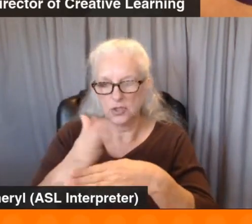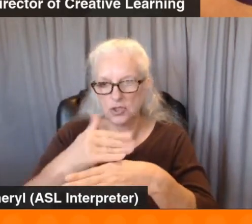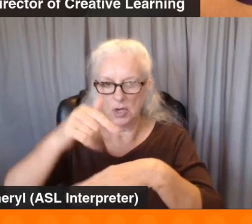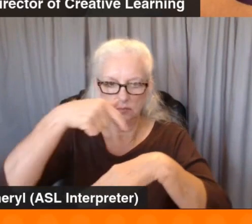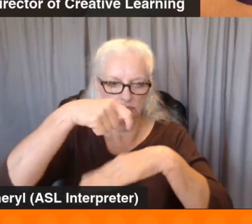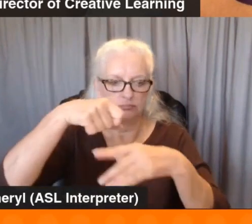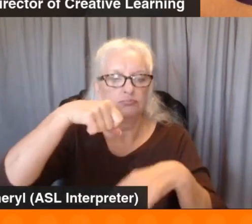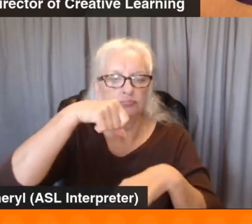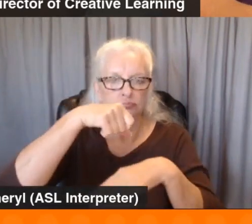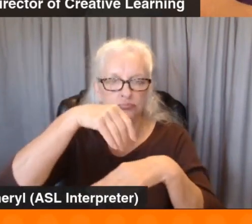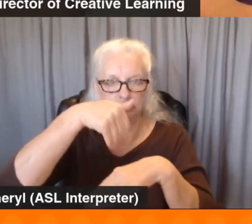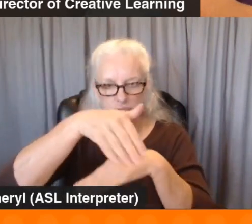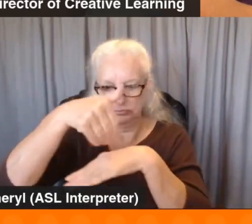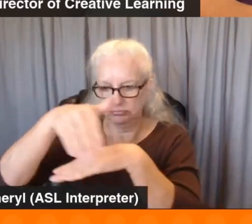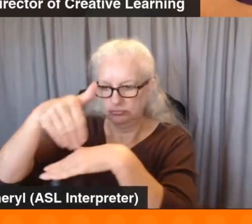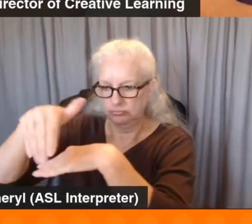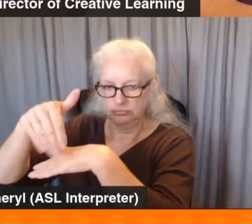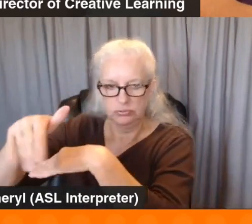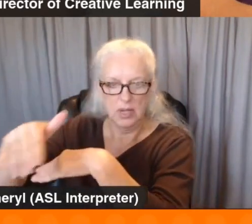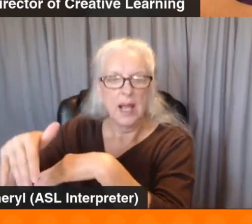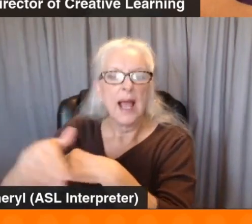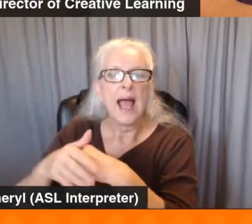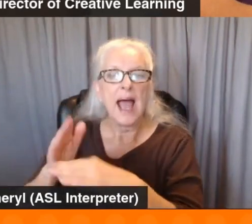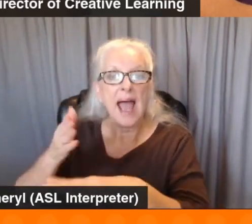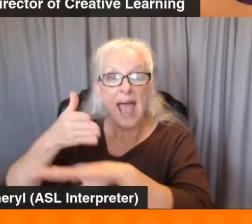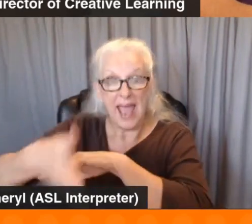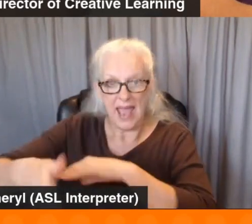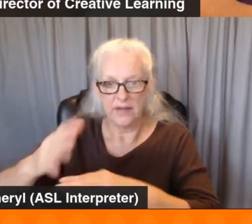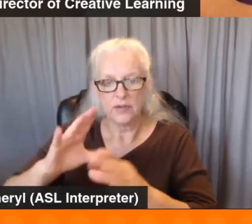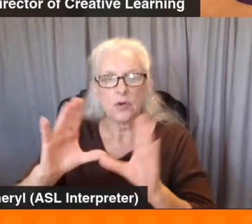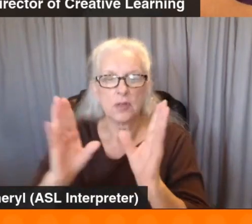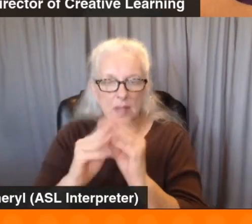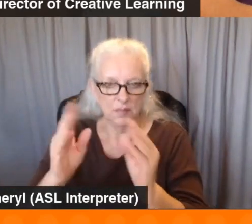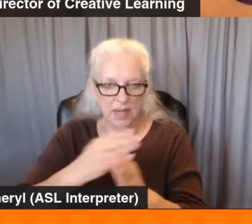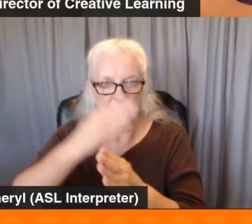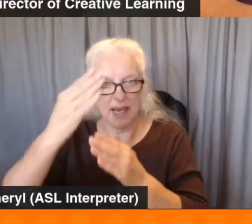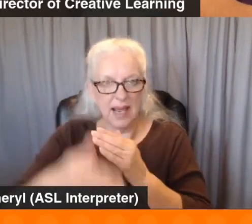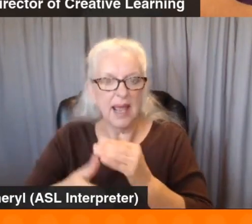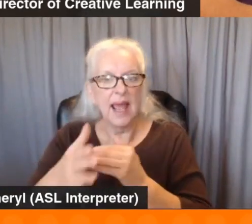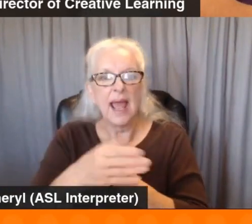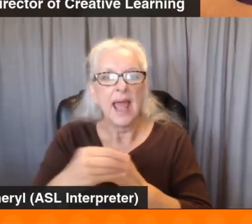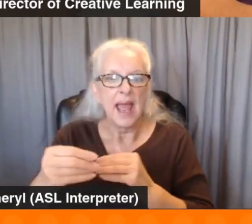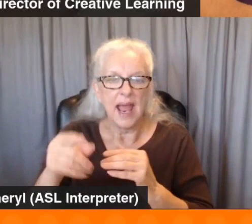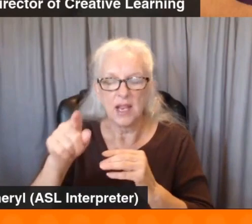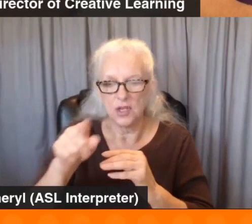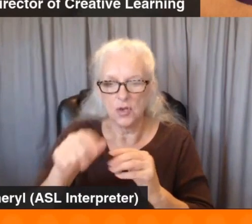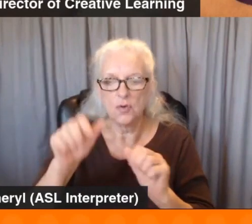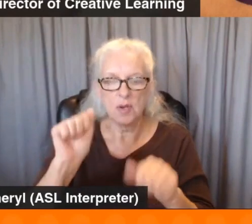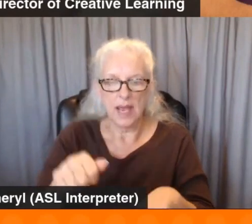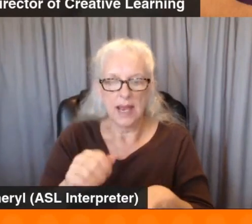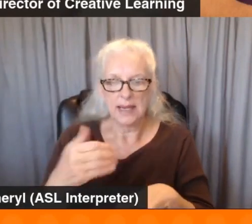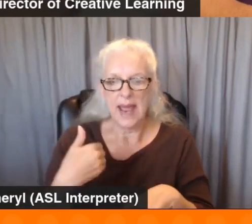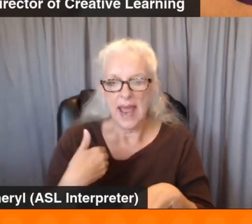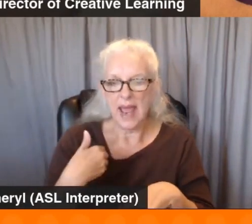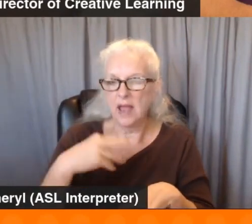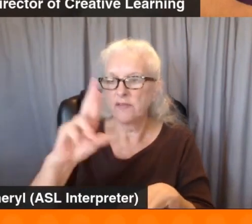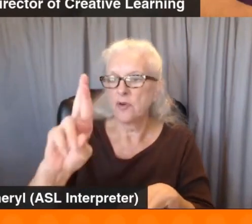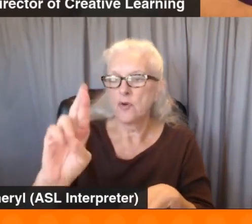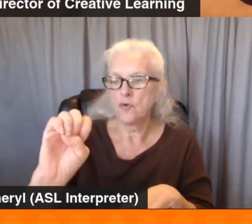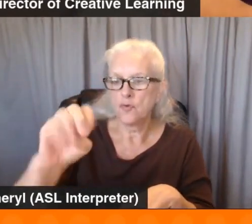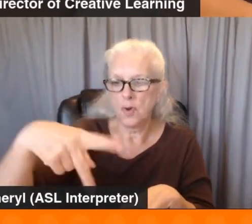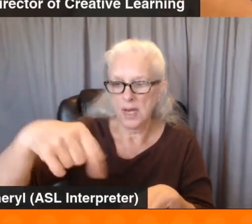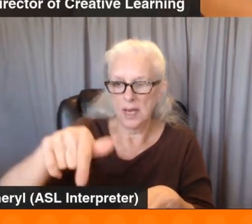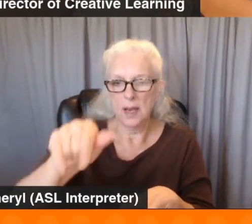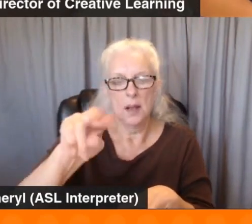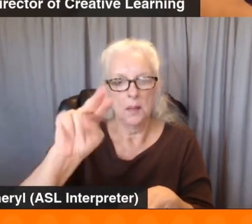be available on demand after the conference is over in the replay link on the bottom left of the Hopin